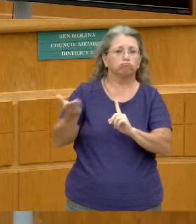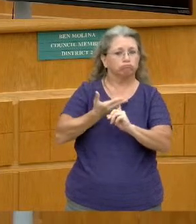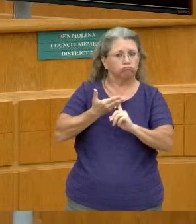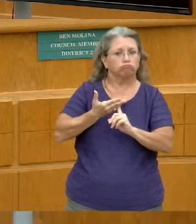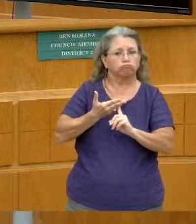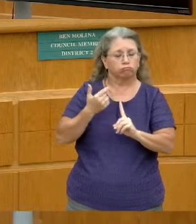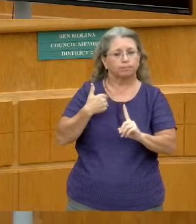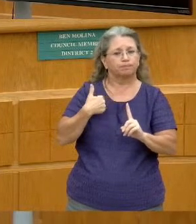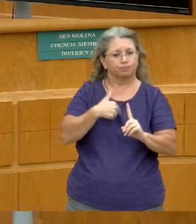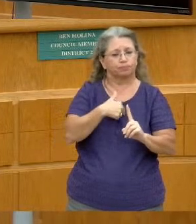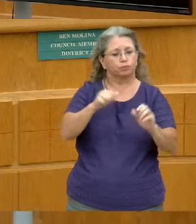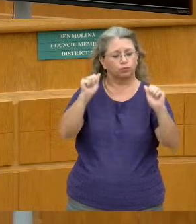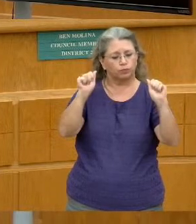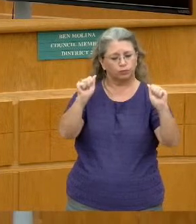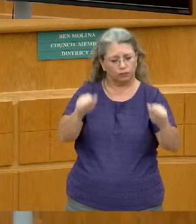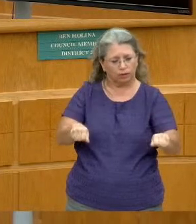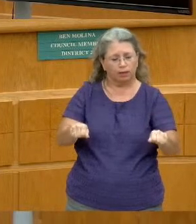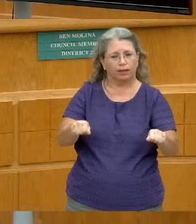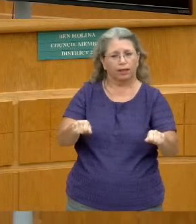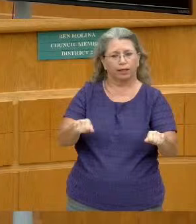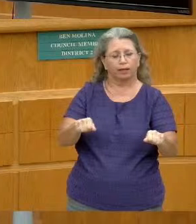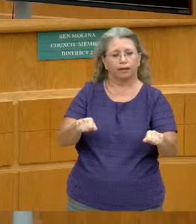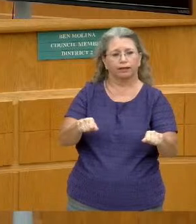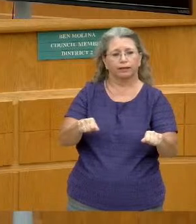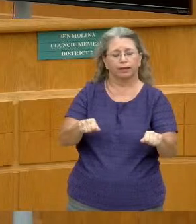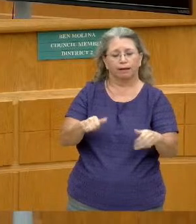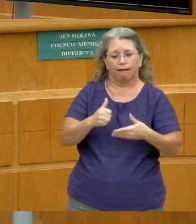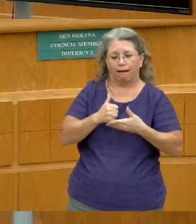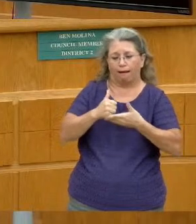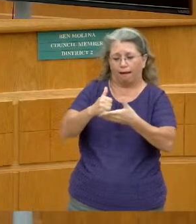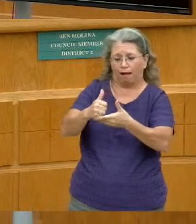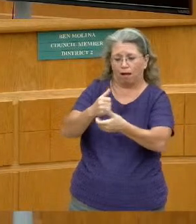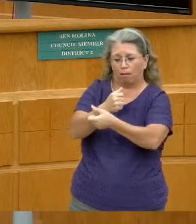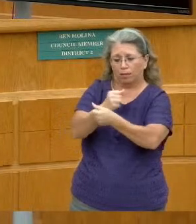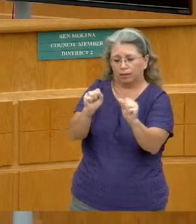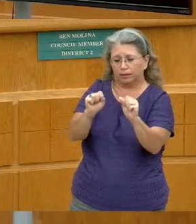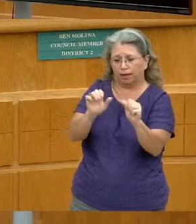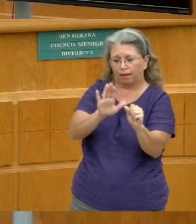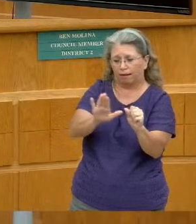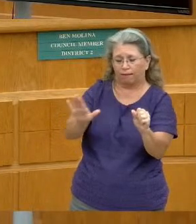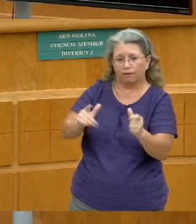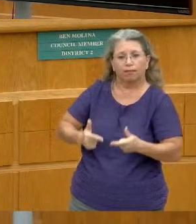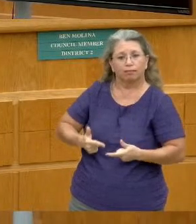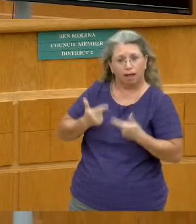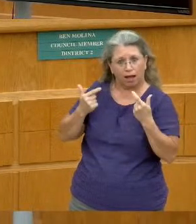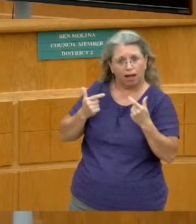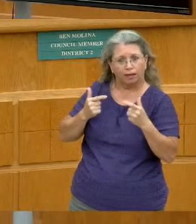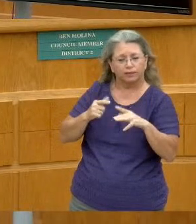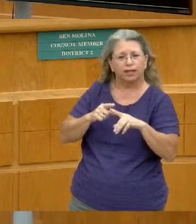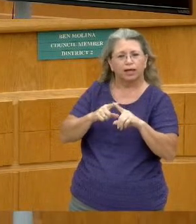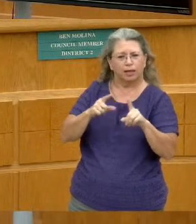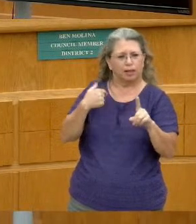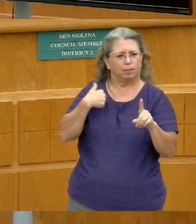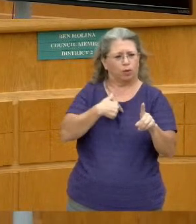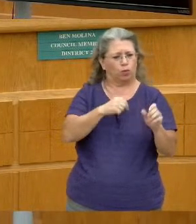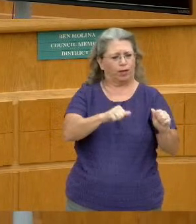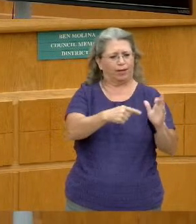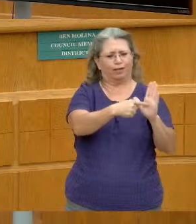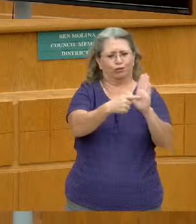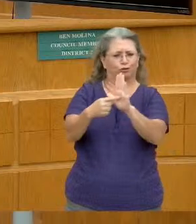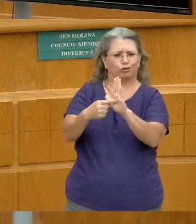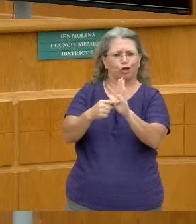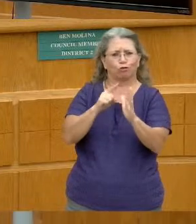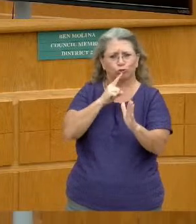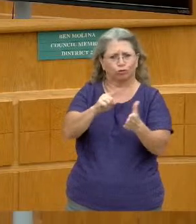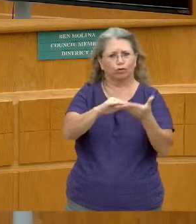can not only help save lives, but we can show what kind of a community spirit we have